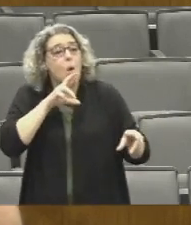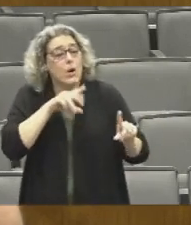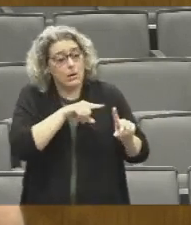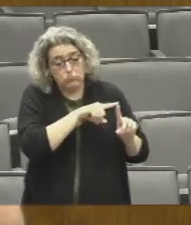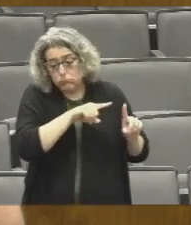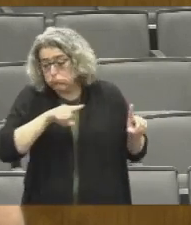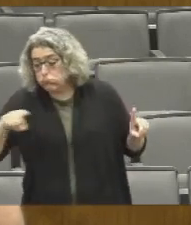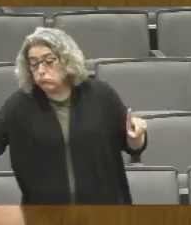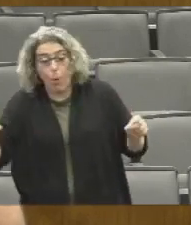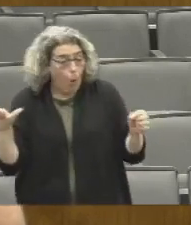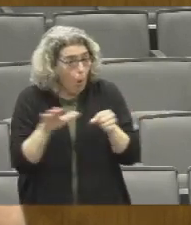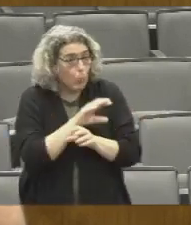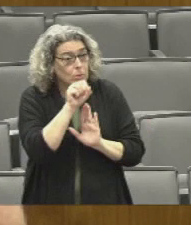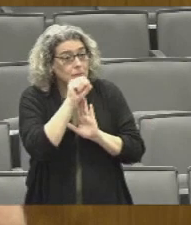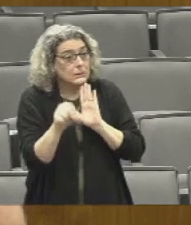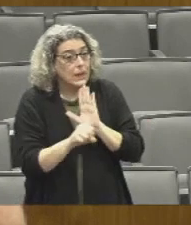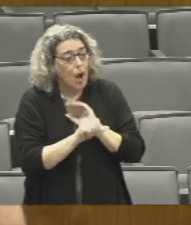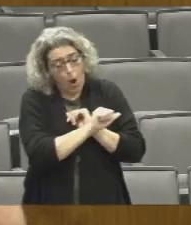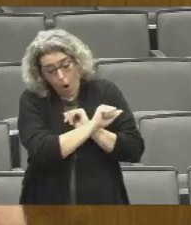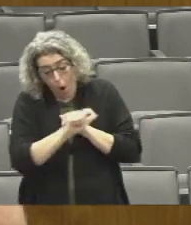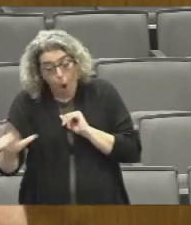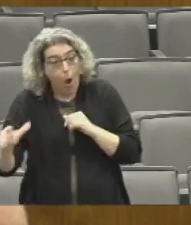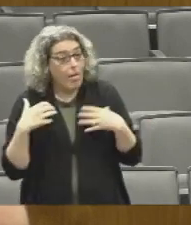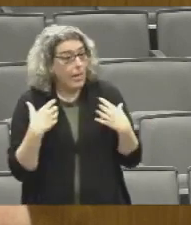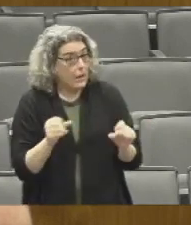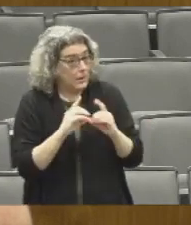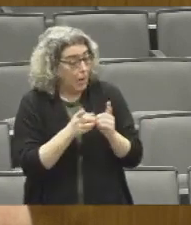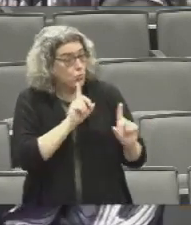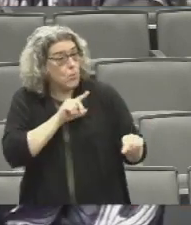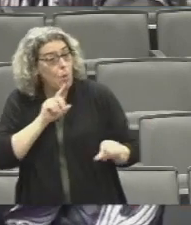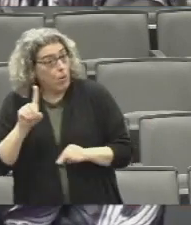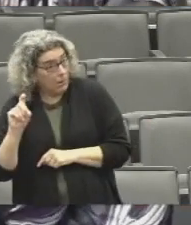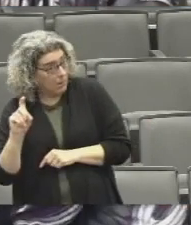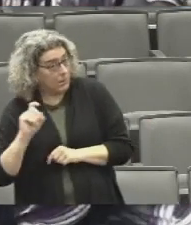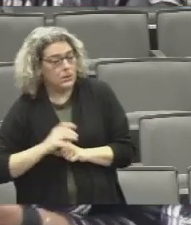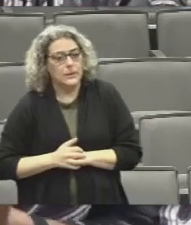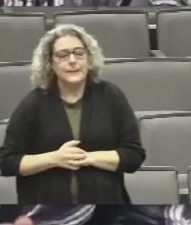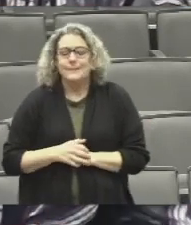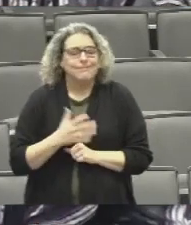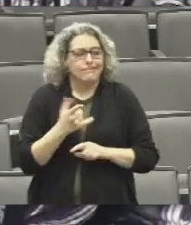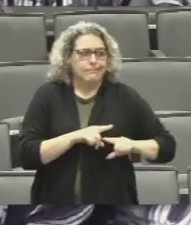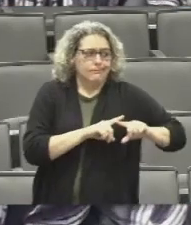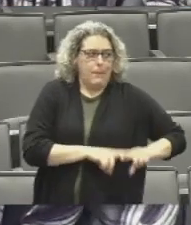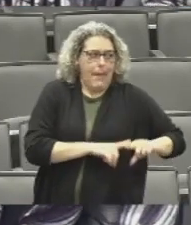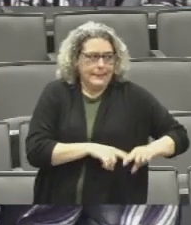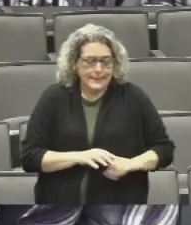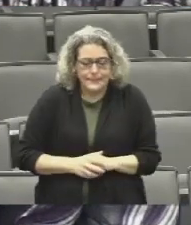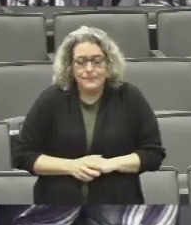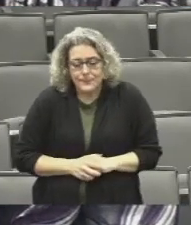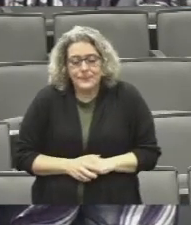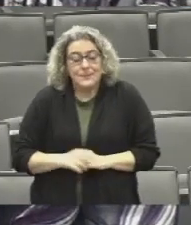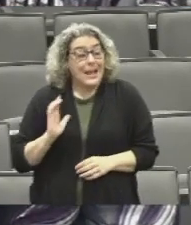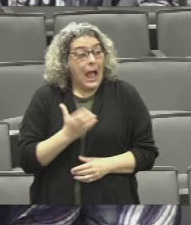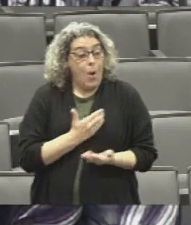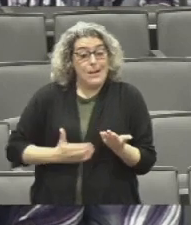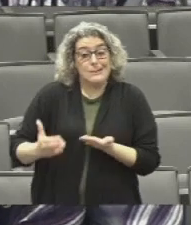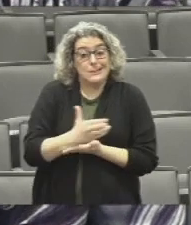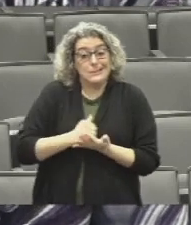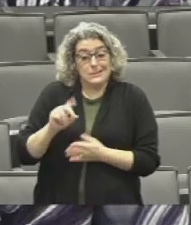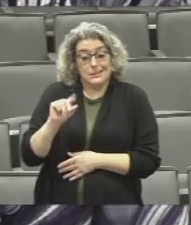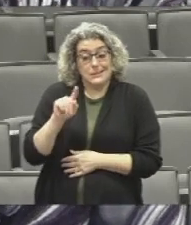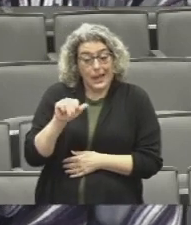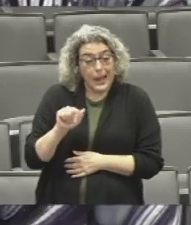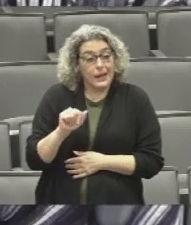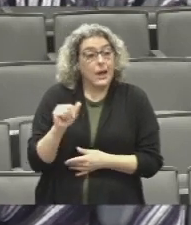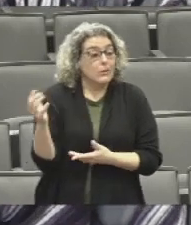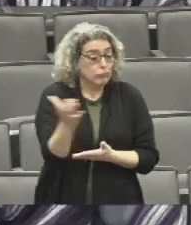various health departments? You know, it depends. The data reporting is varied. I would say,